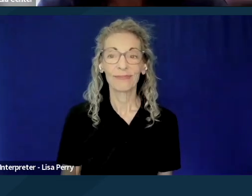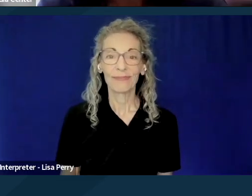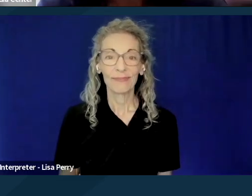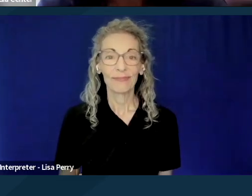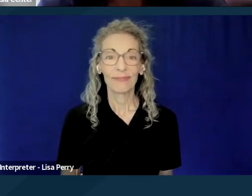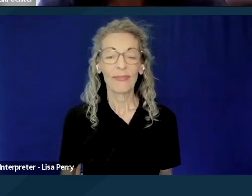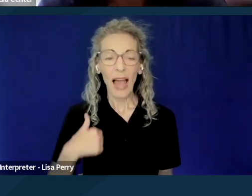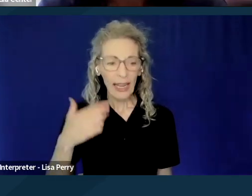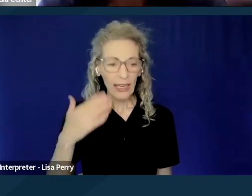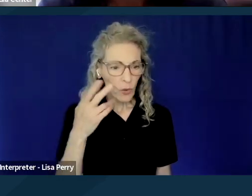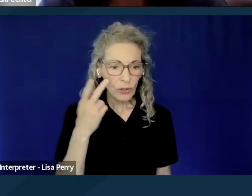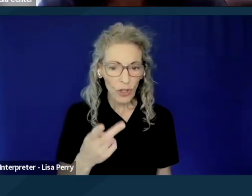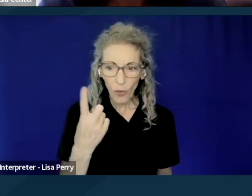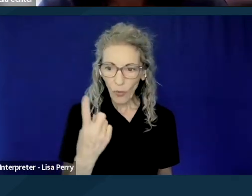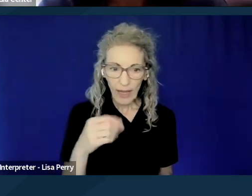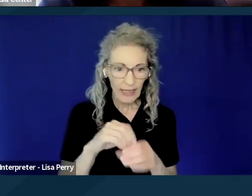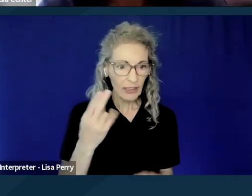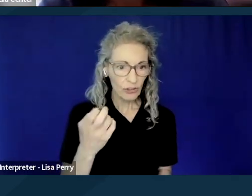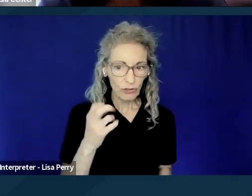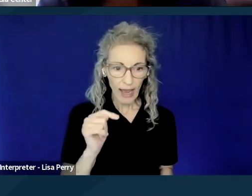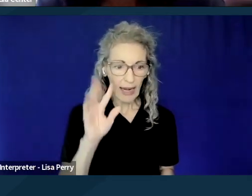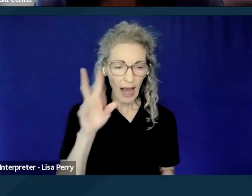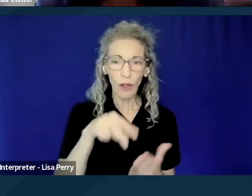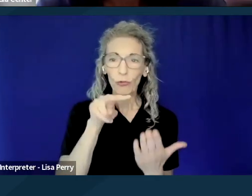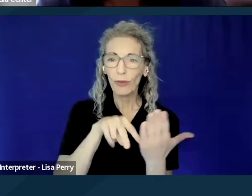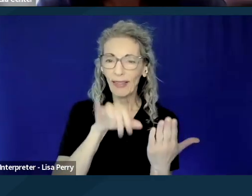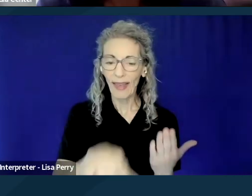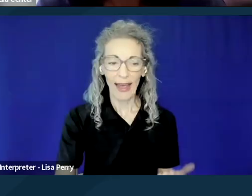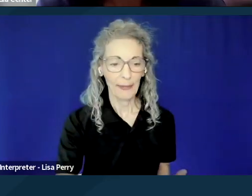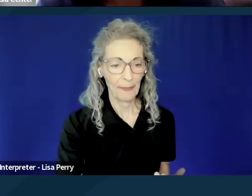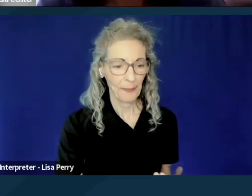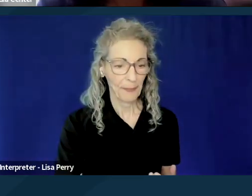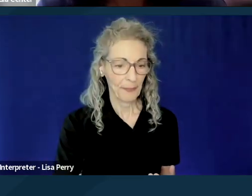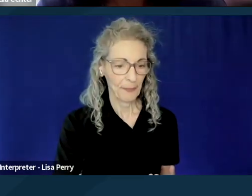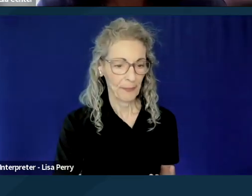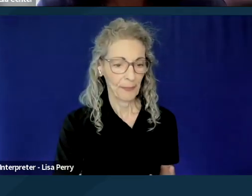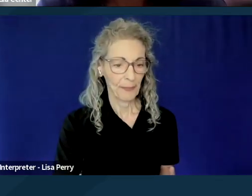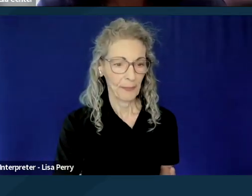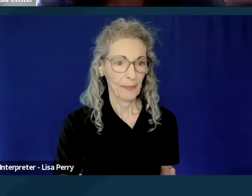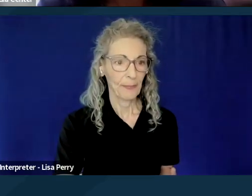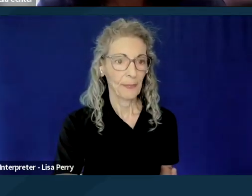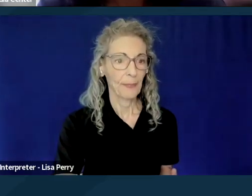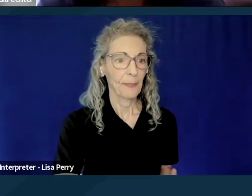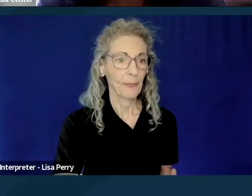I know I saw one in the chat, so I'm going to read it out loud. And